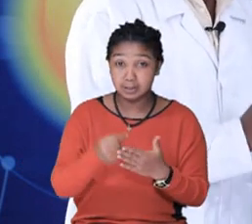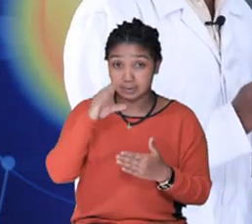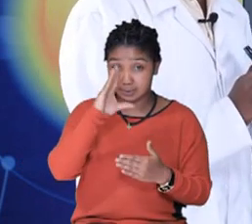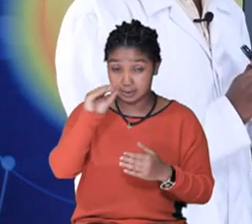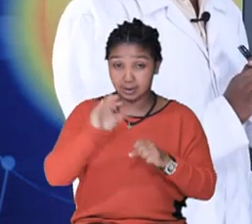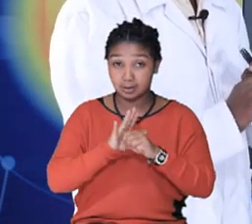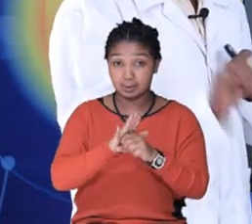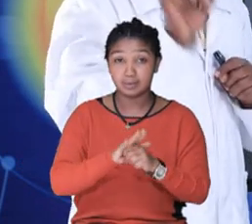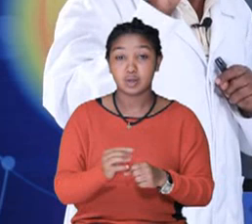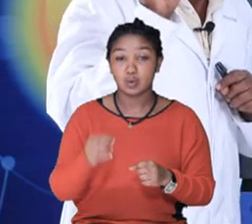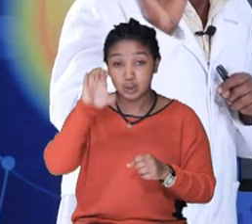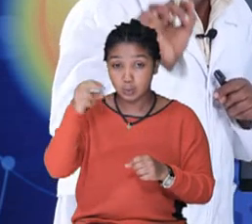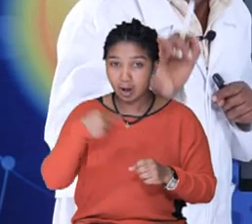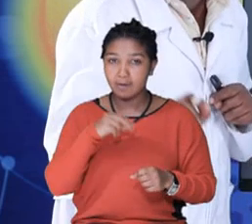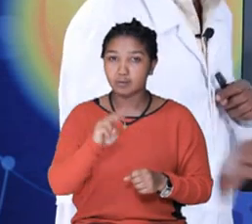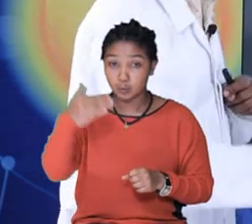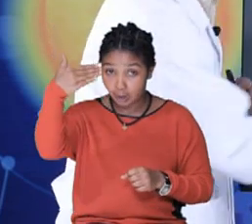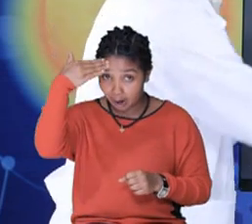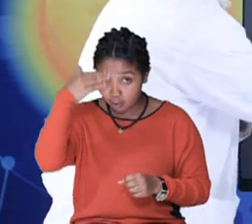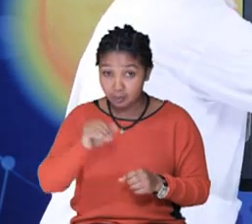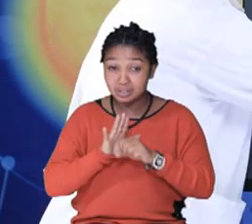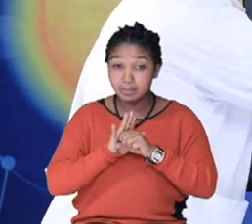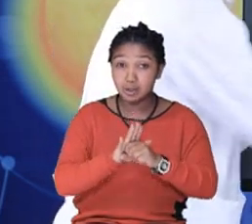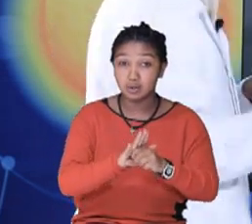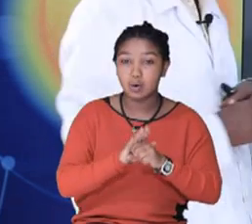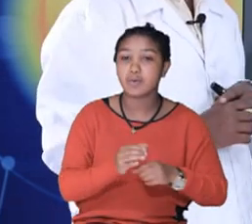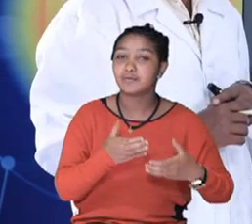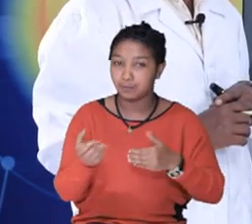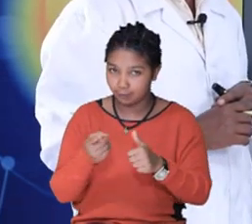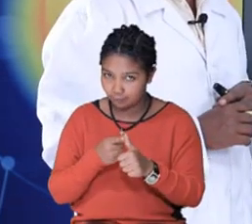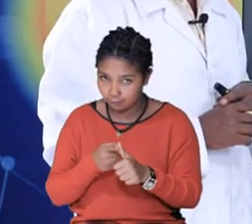this person, we should have to know the pressure of the fluid.